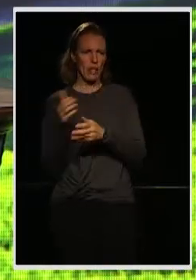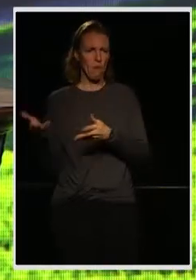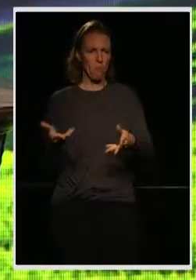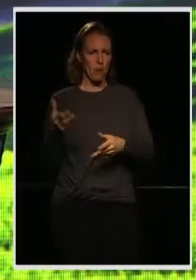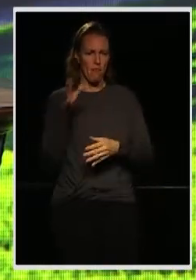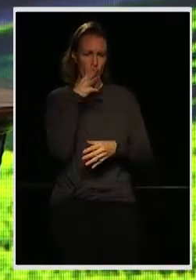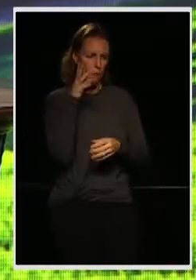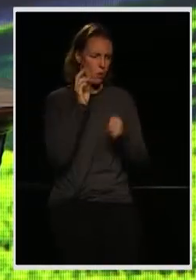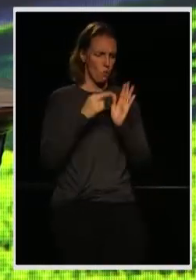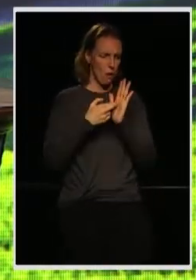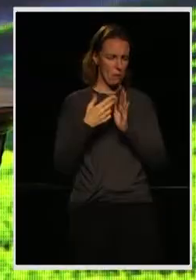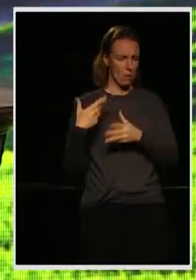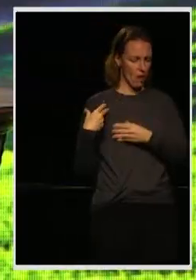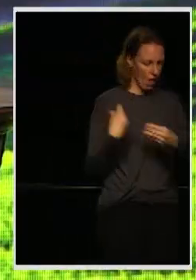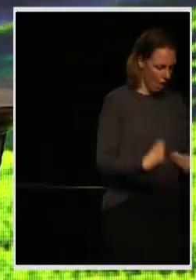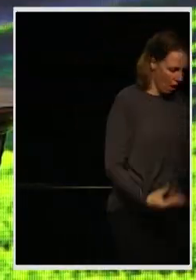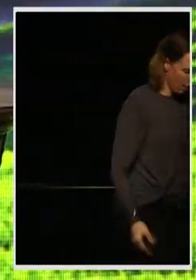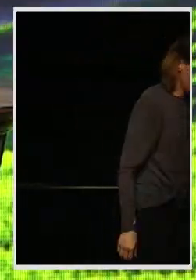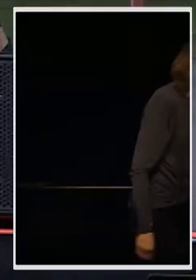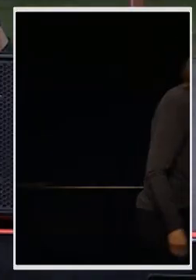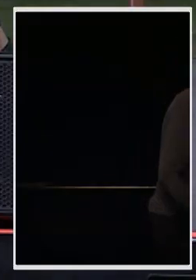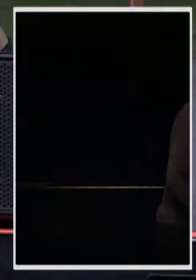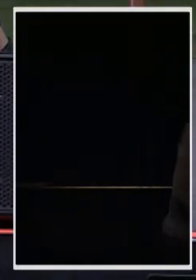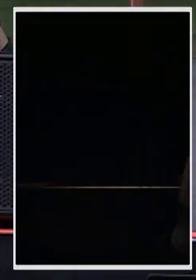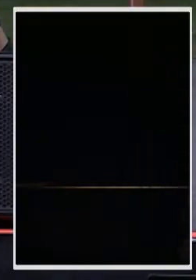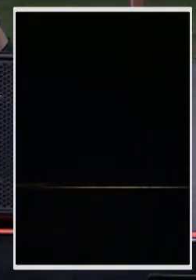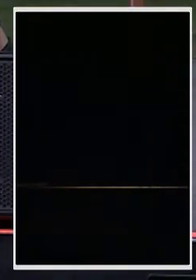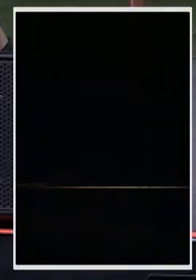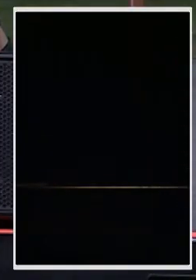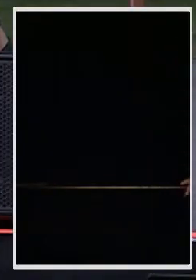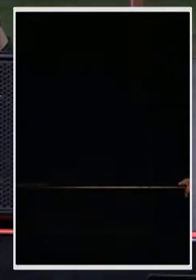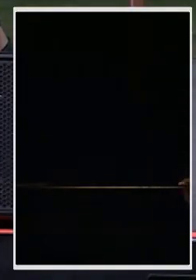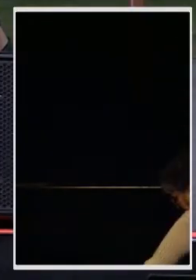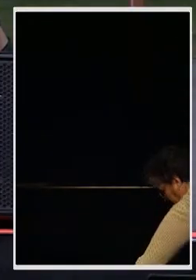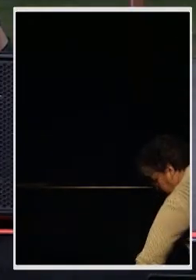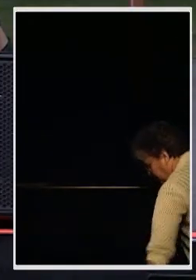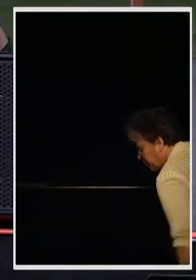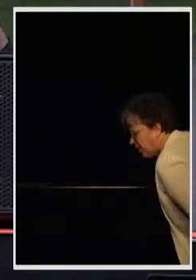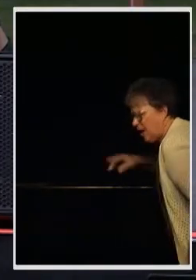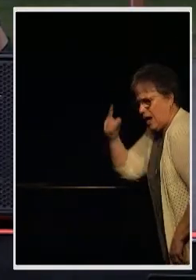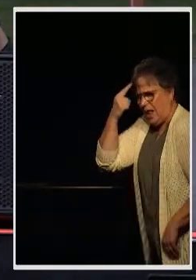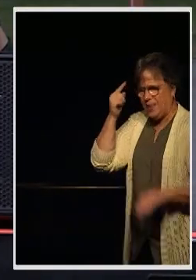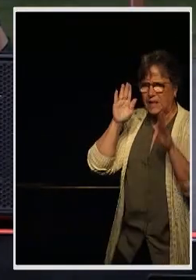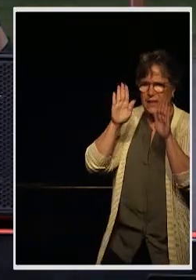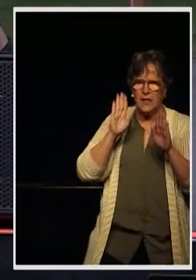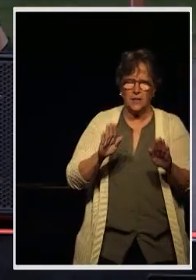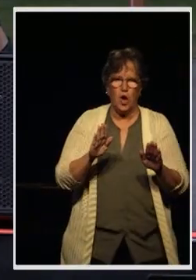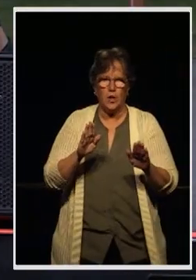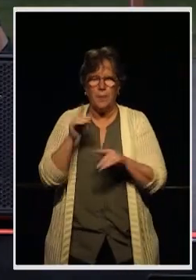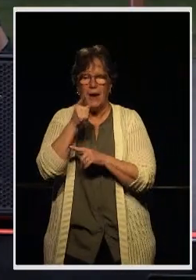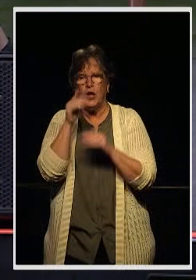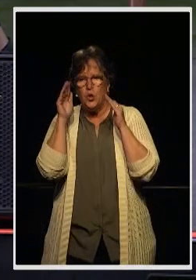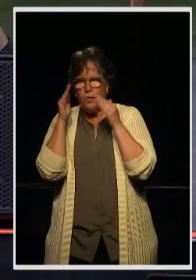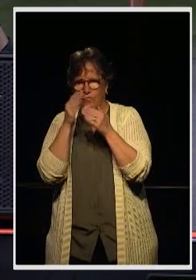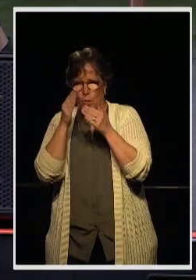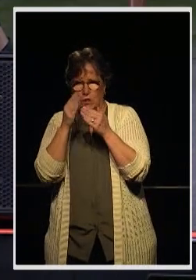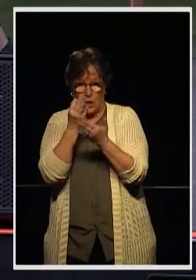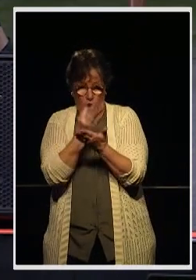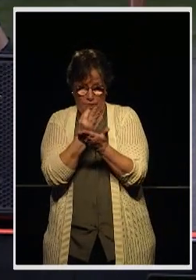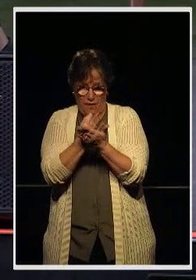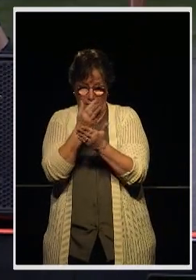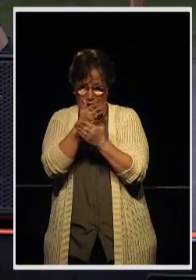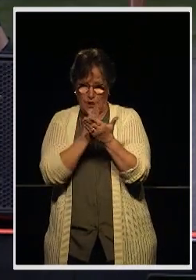along from the beginning. I think that's great. And the fact that you're focusing on the financial piece is key, because after